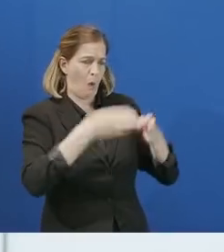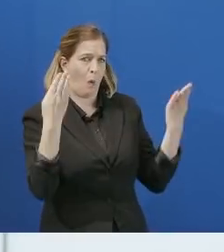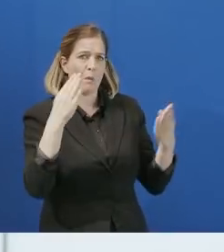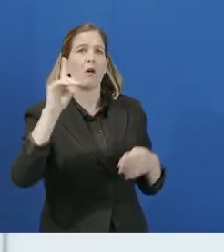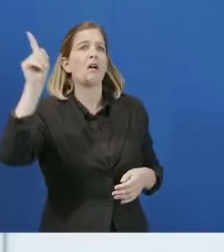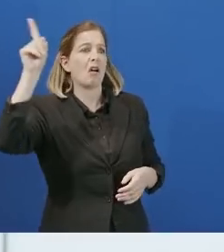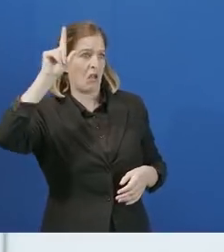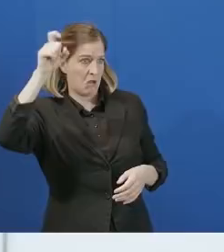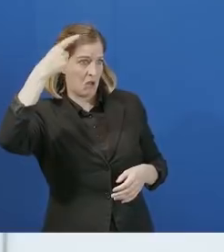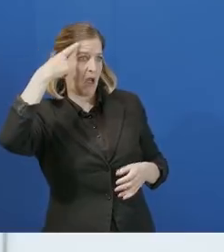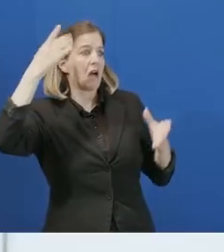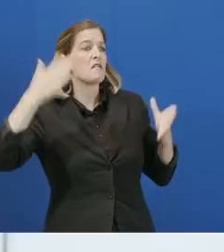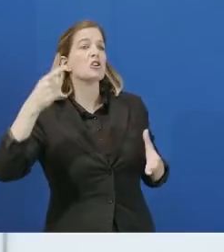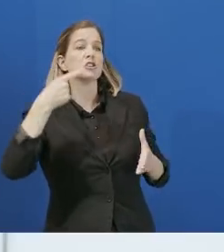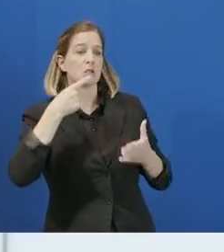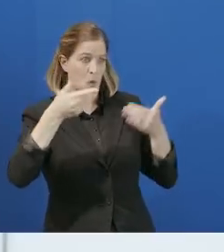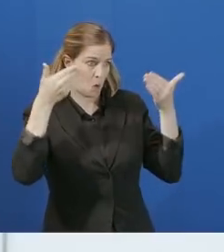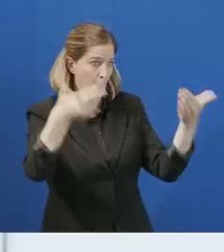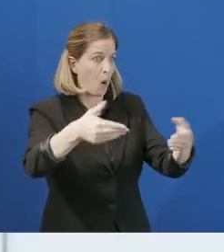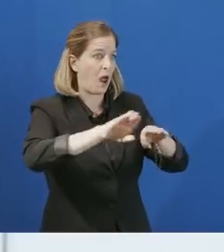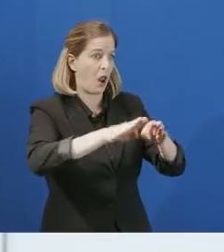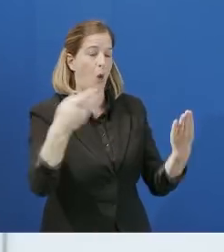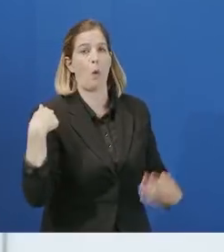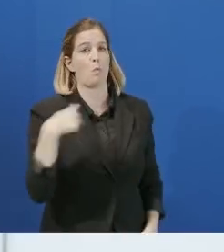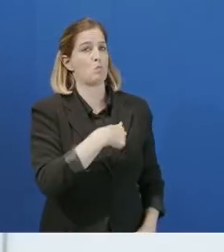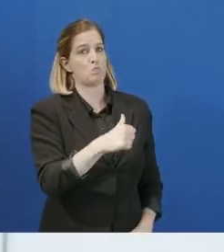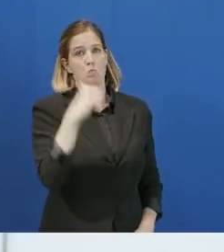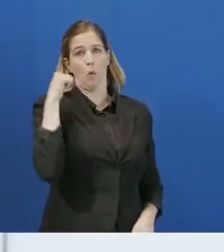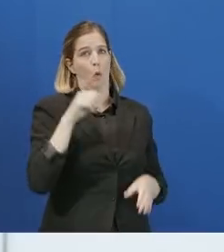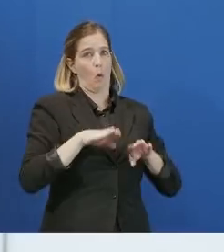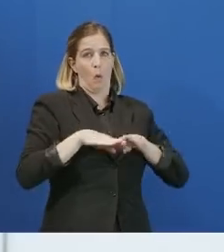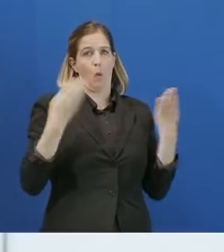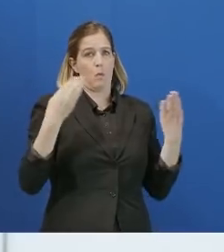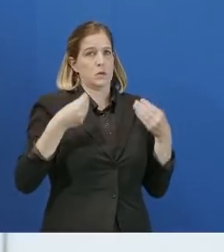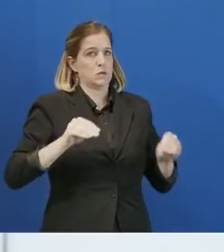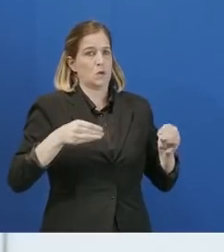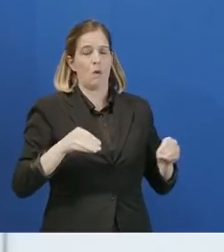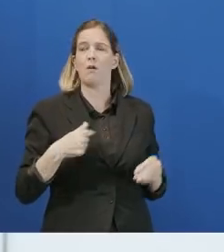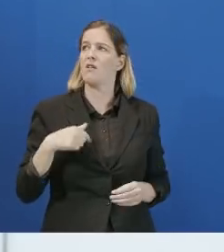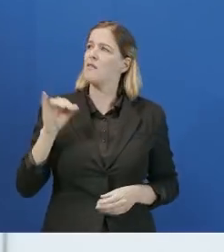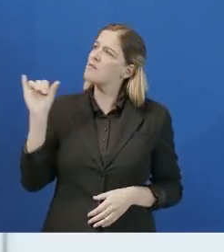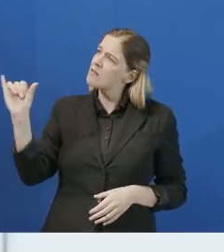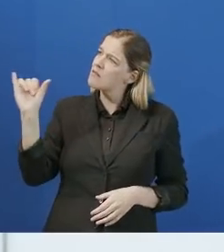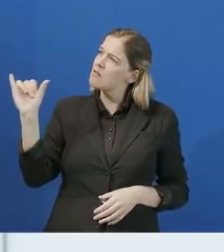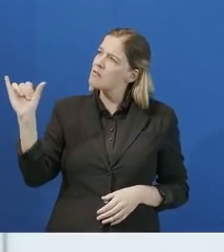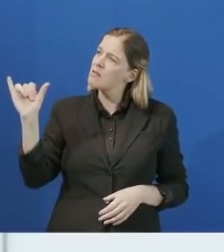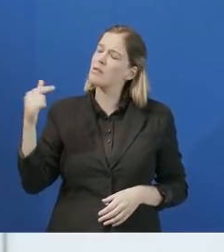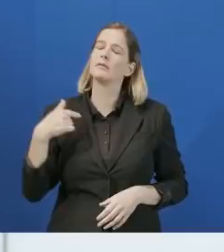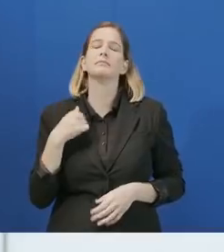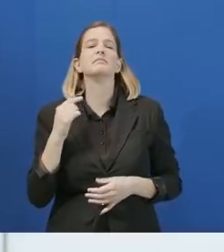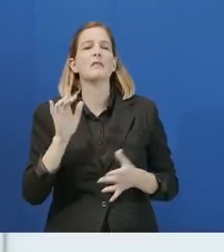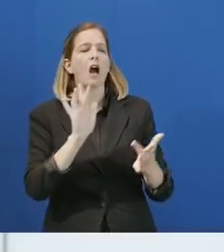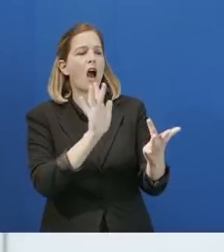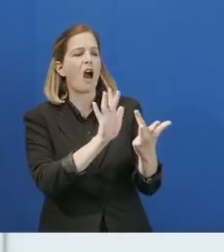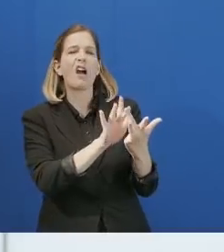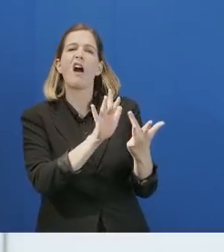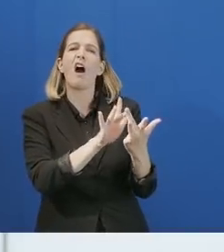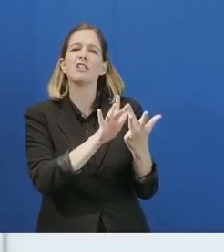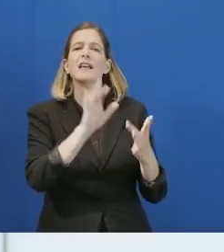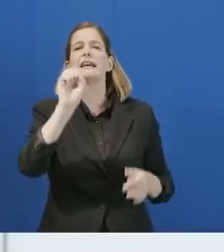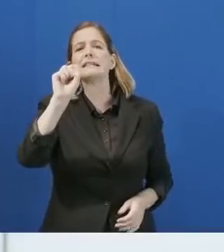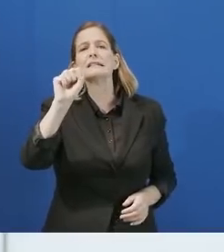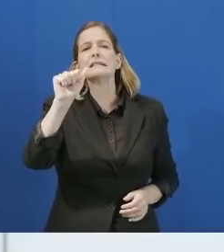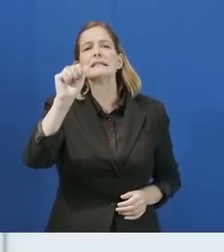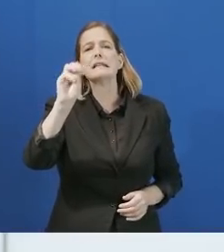for governor. I kicked it off at a Sam Fox restaurant. Now, Sam Fox isn't political. We're just friends